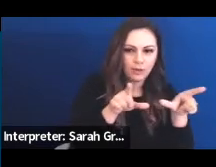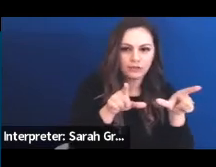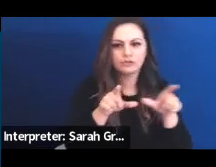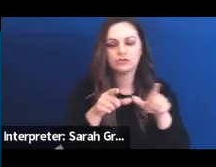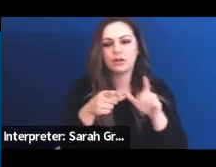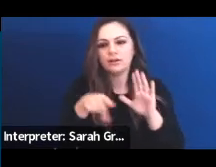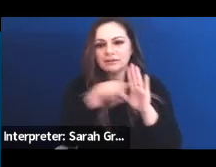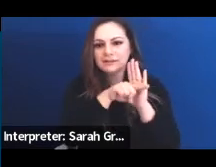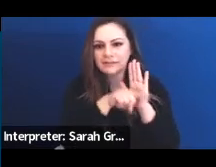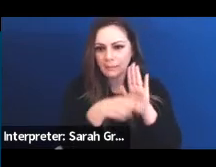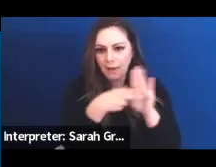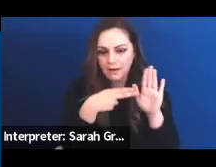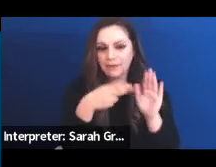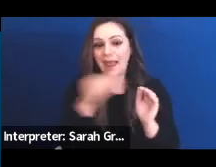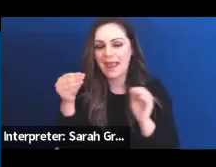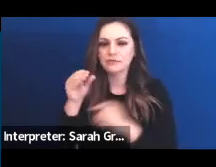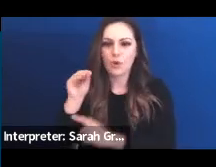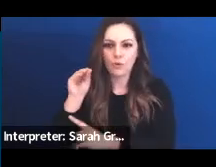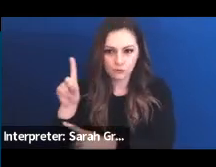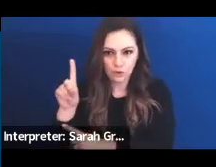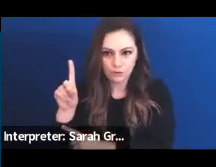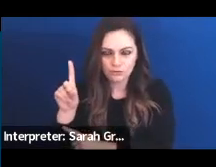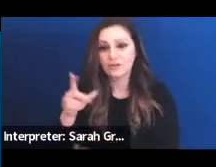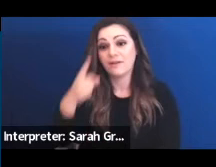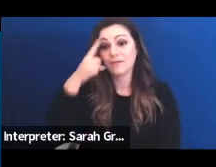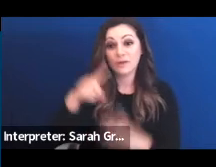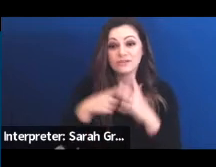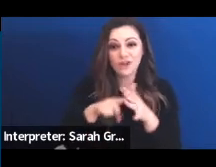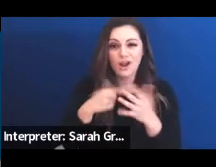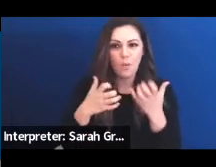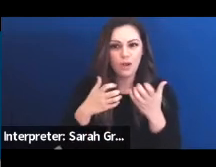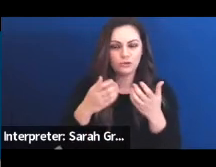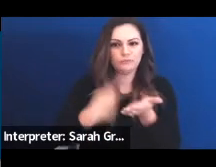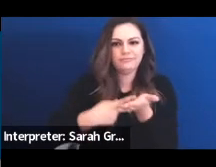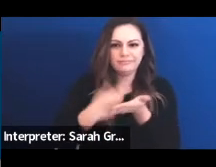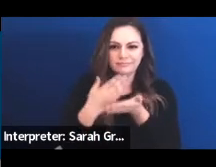To get us started, I'll go over some general housekeeping.